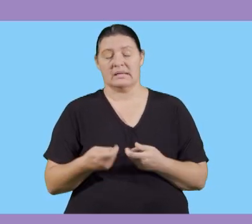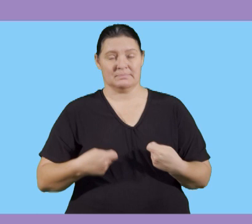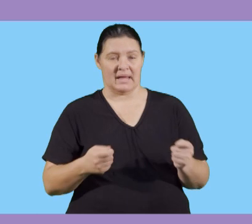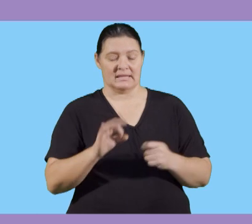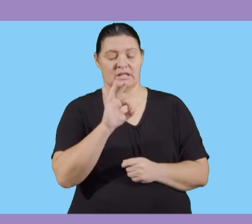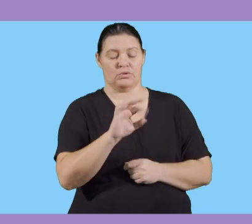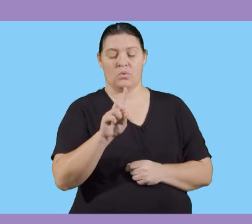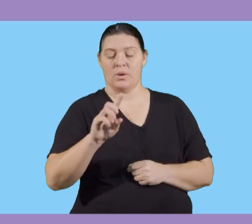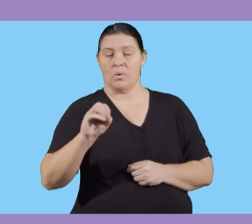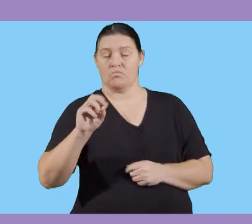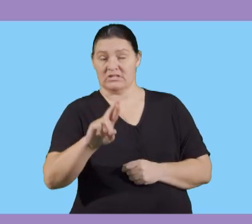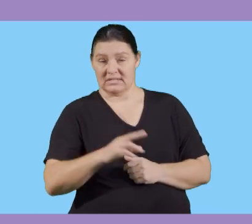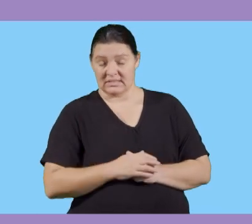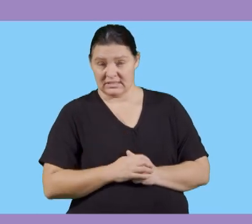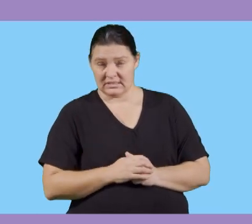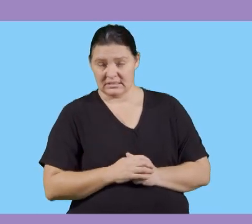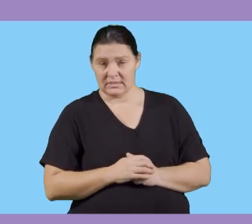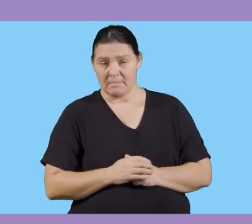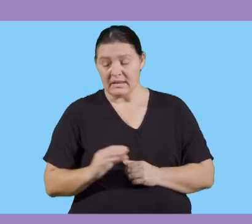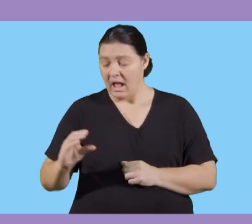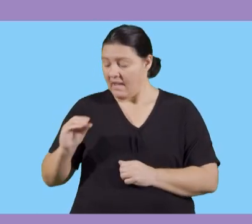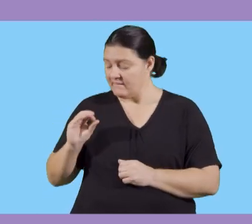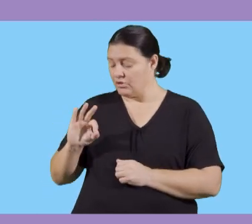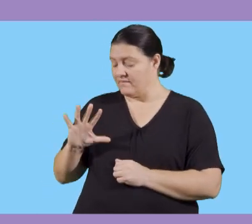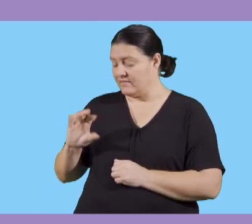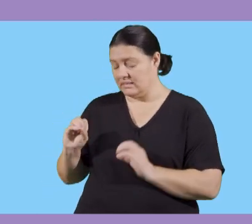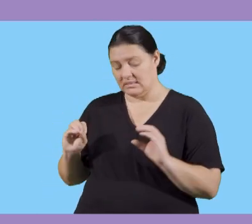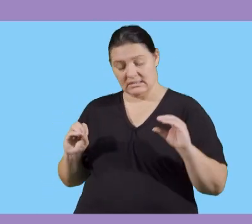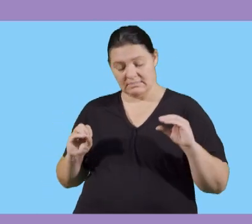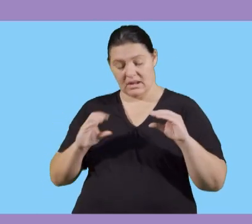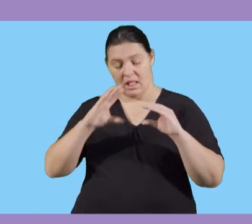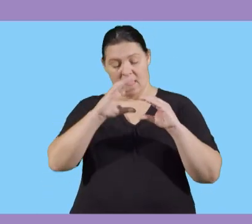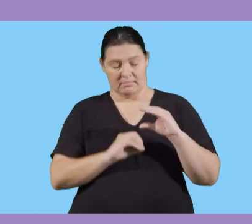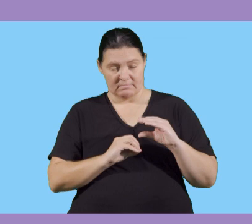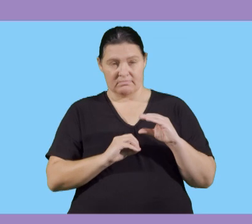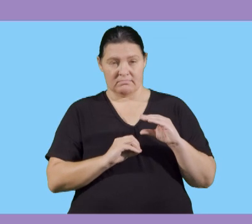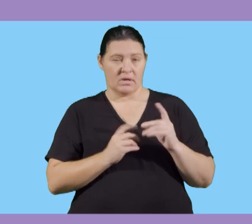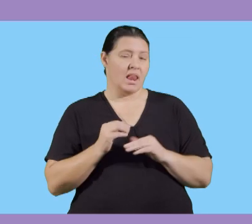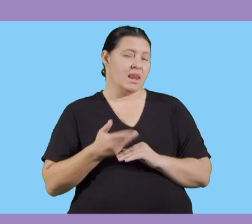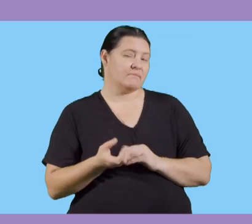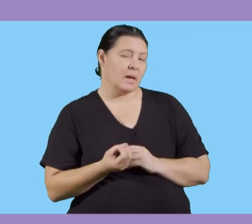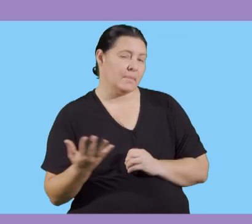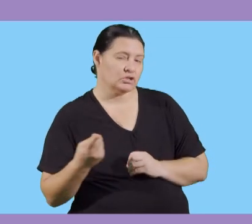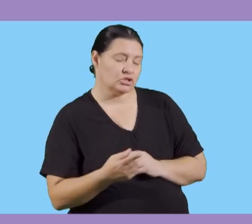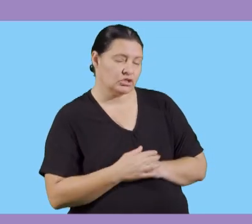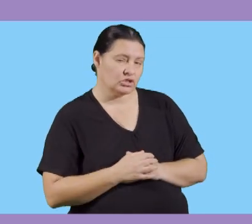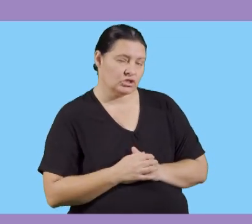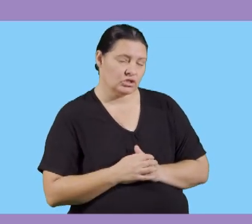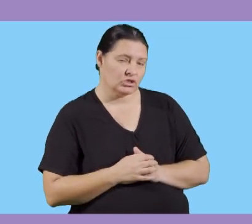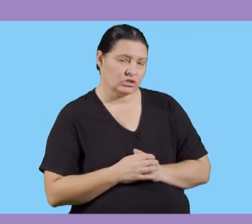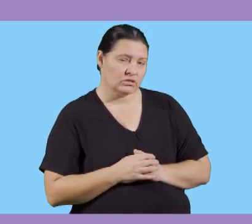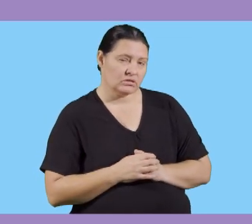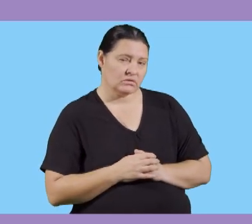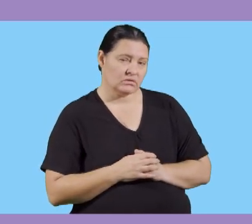has spent 310, but she has 350 rands. So when she